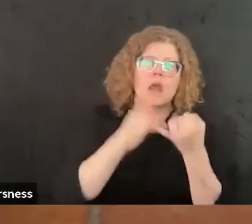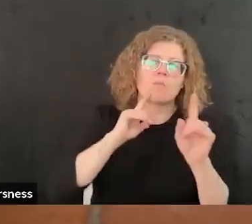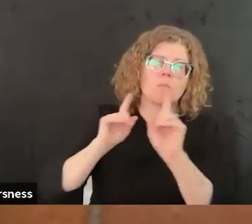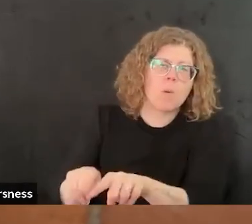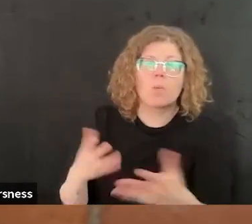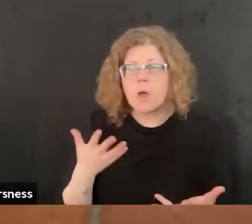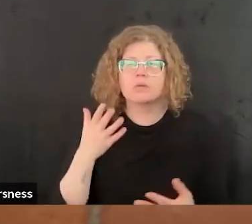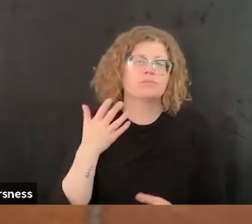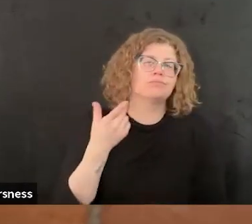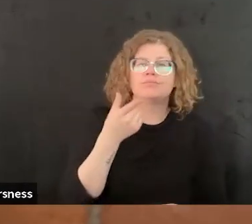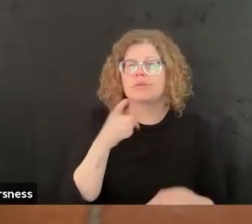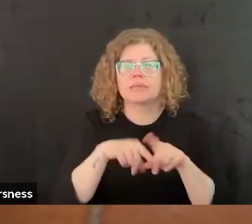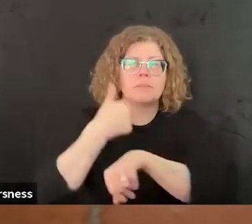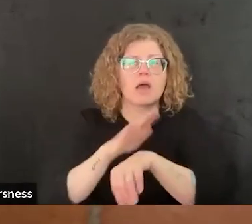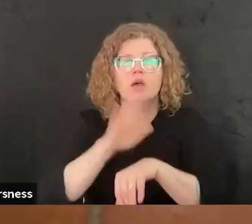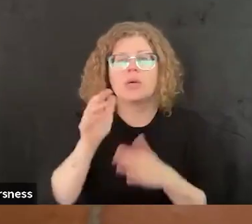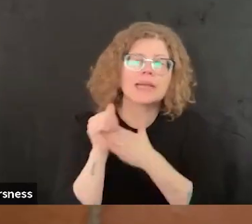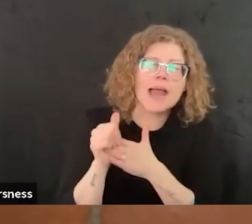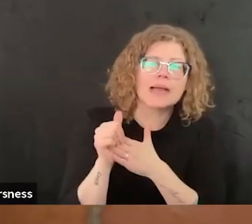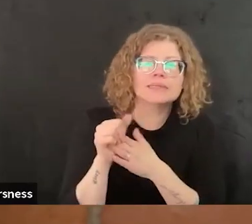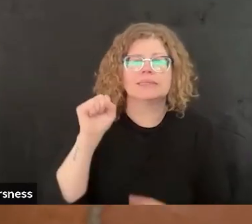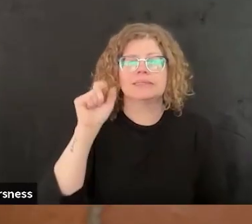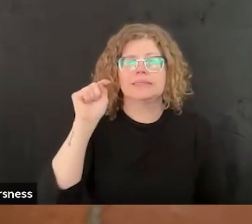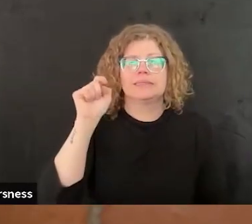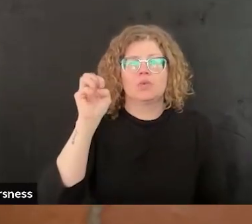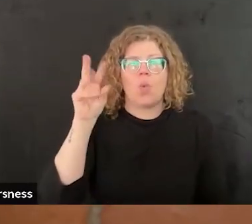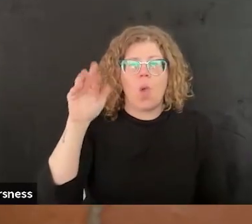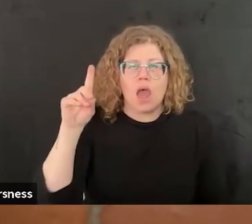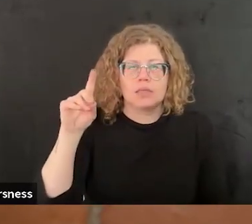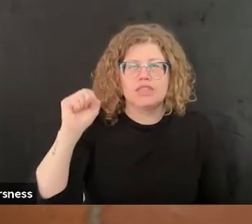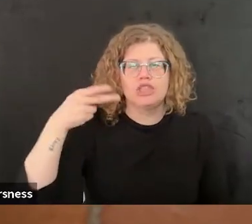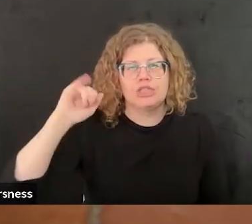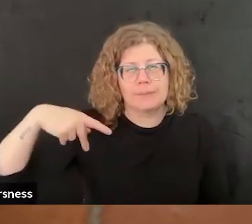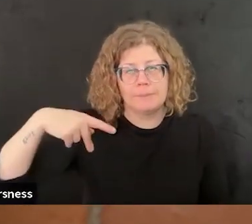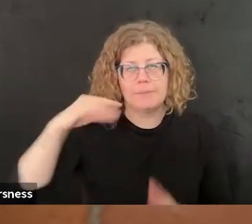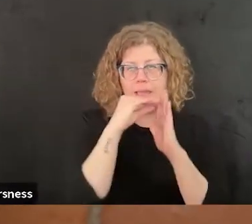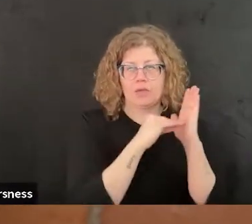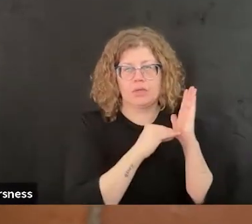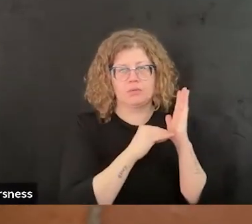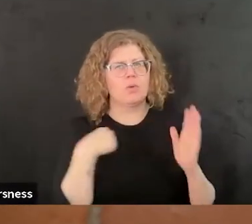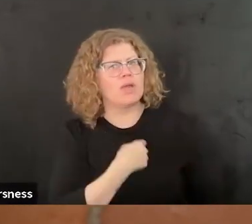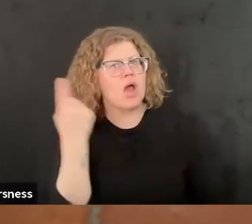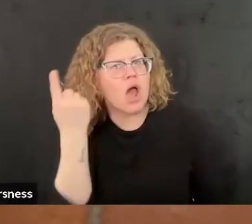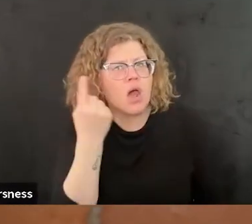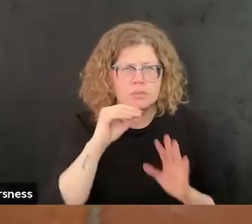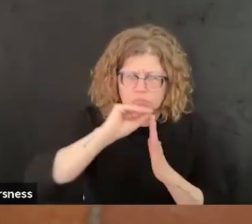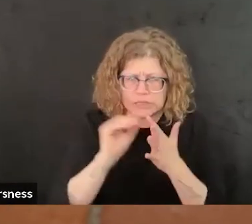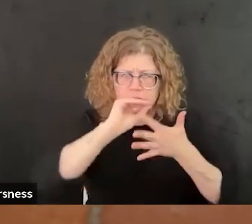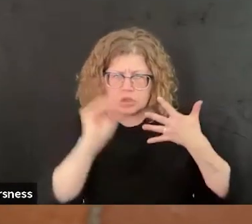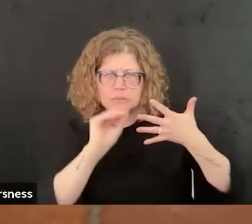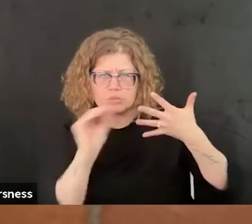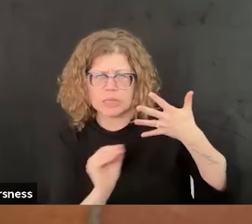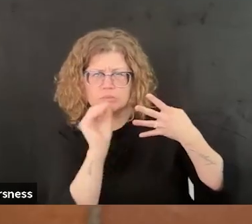paperwork. Things like your stewardship manual being provided to the organization at the end. We reserve a portion for that delivery